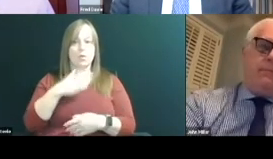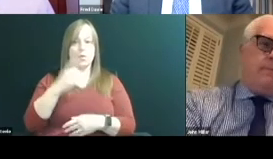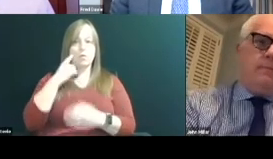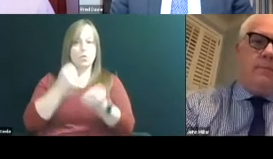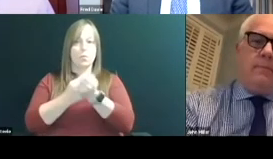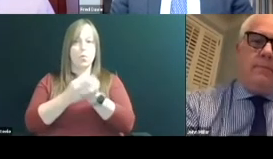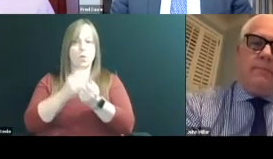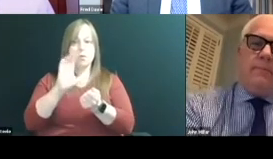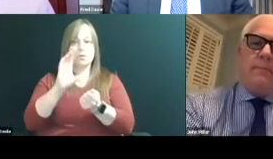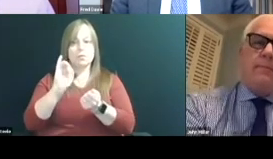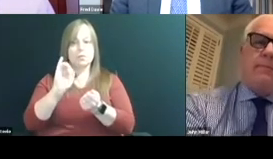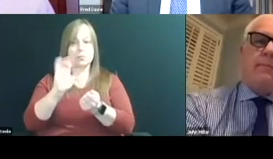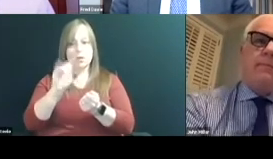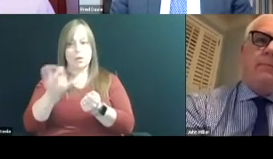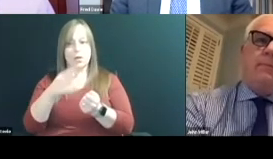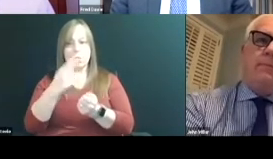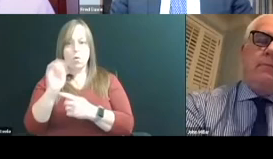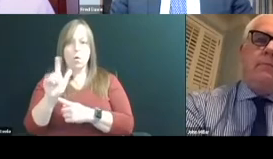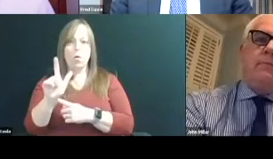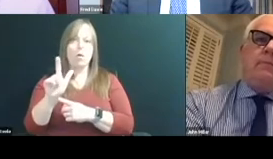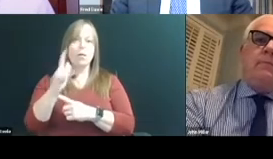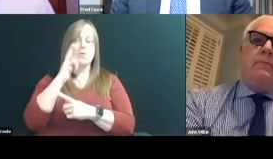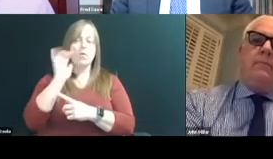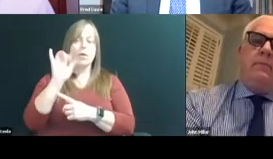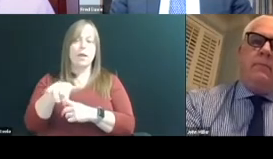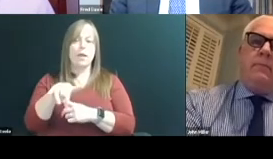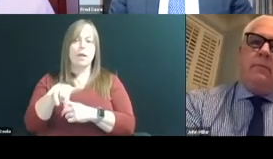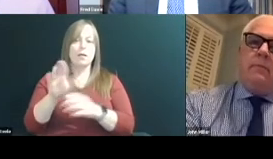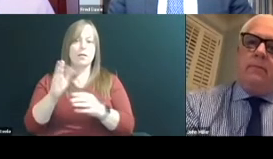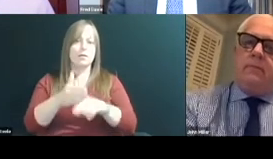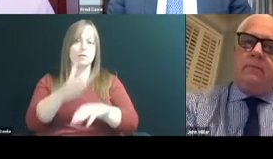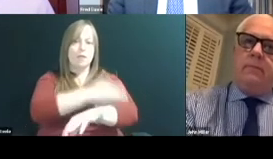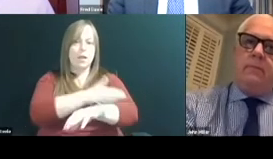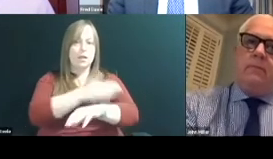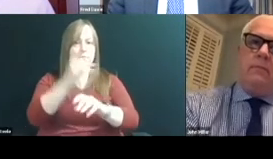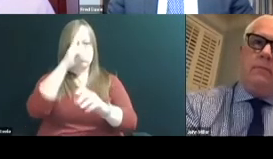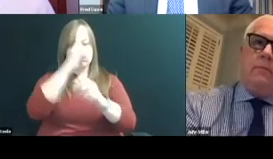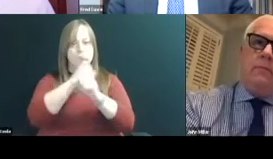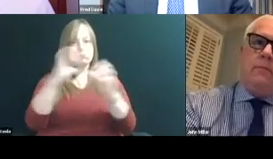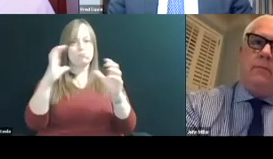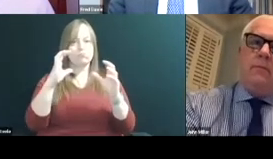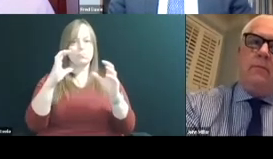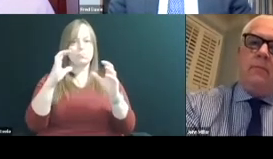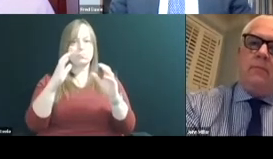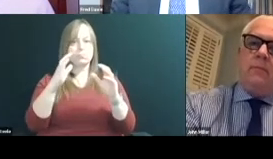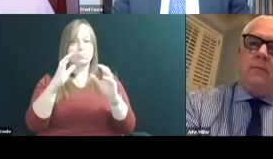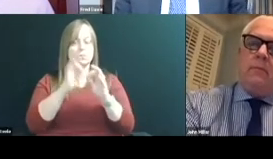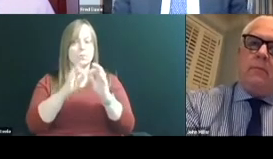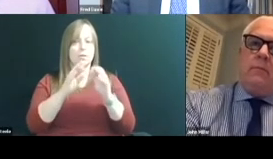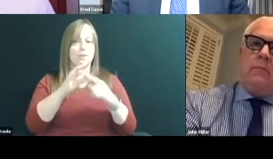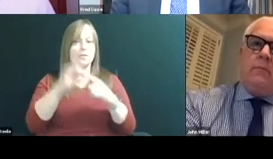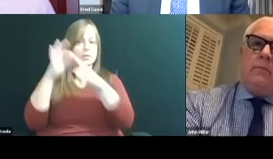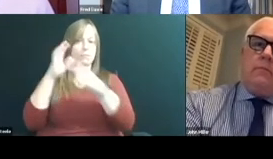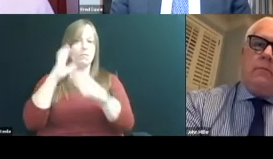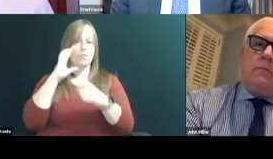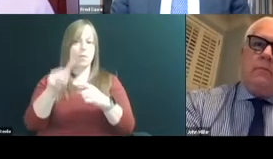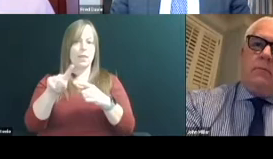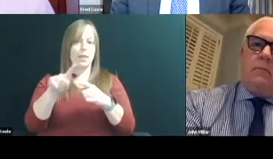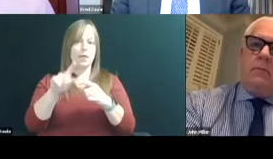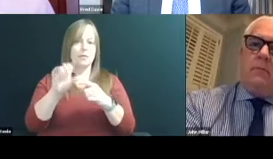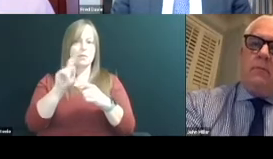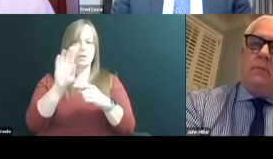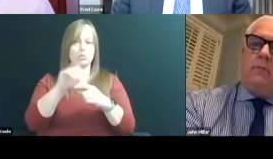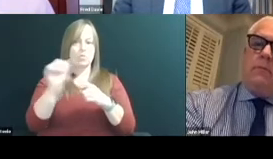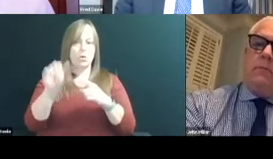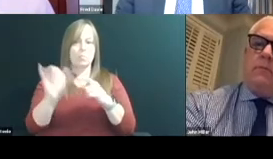support of City Hall for advancing the notion of exemption from the ceiling statutes in Albany as